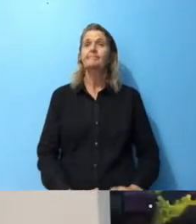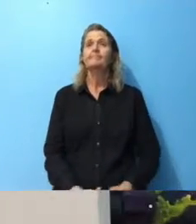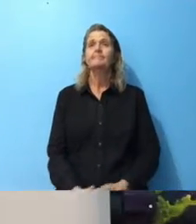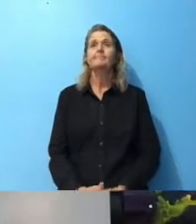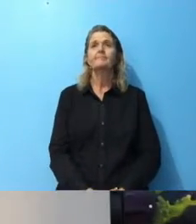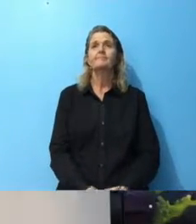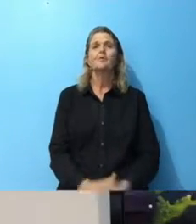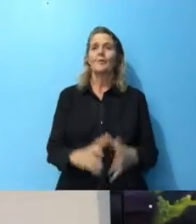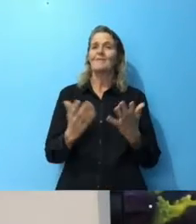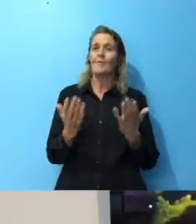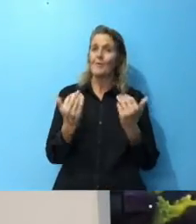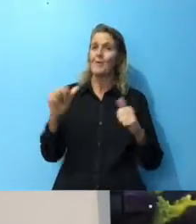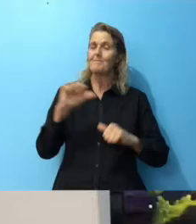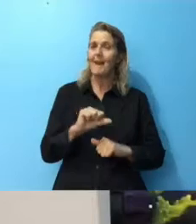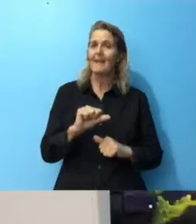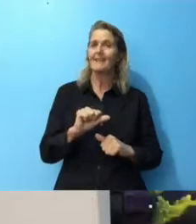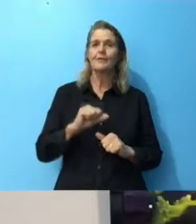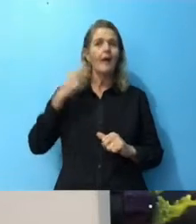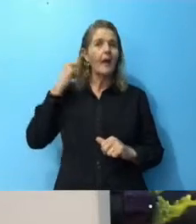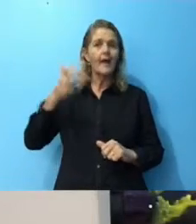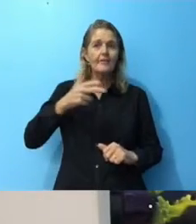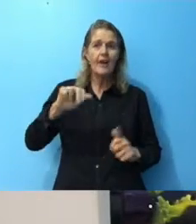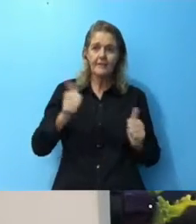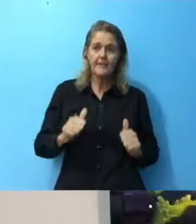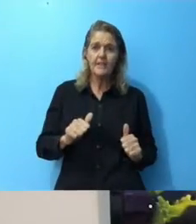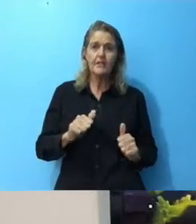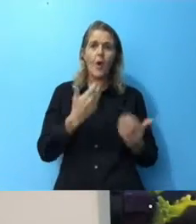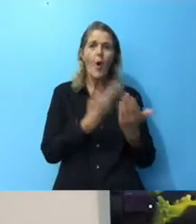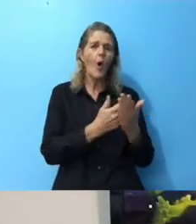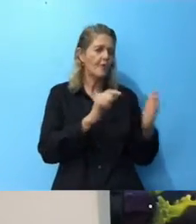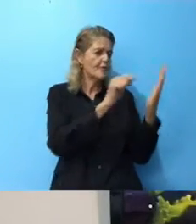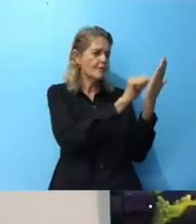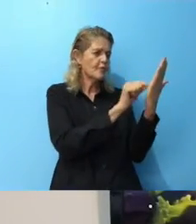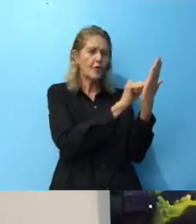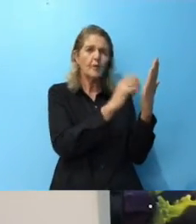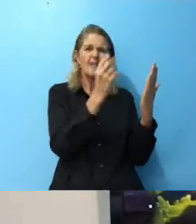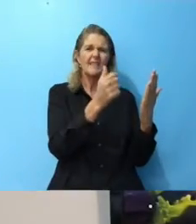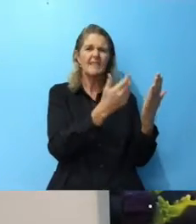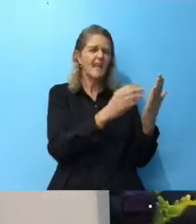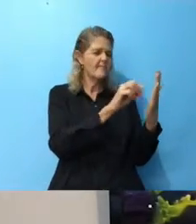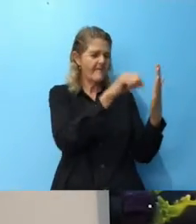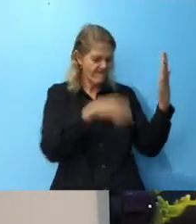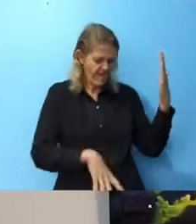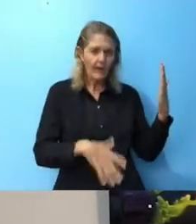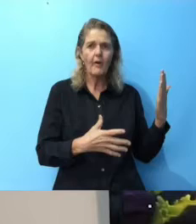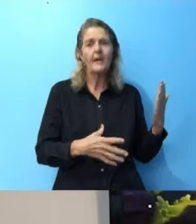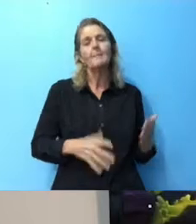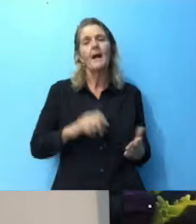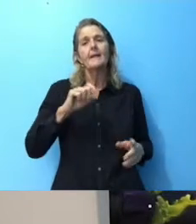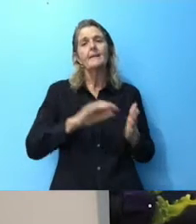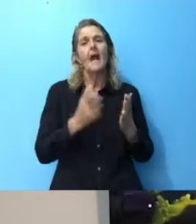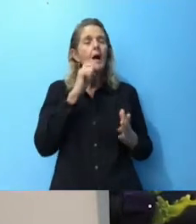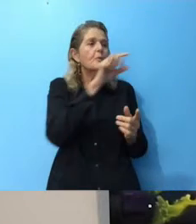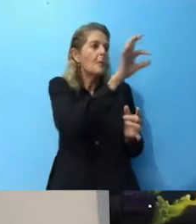welcome back. I've just put the hairdryer over the dots. Some of them have fallen off, as you can see, but I'll peel the rest off